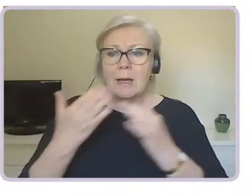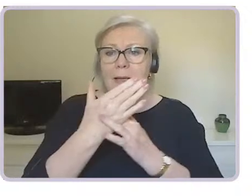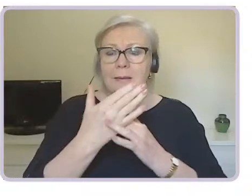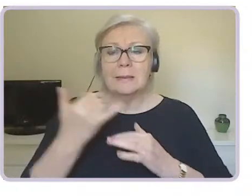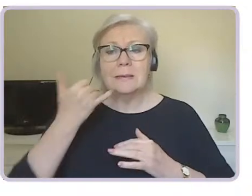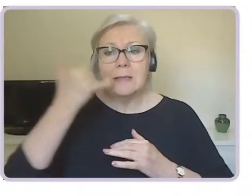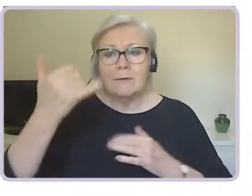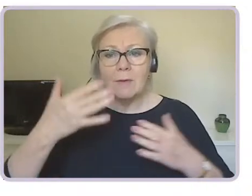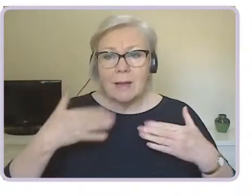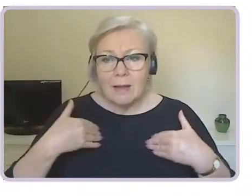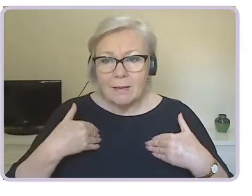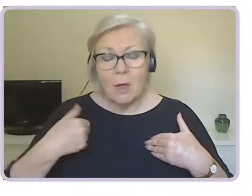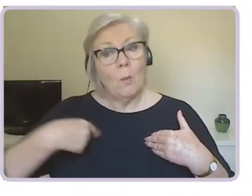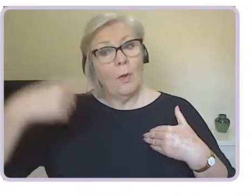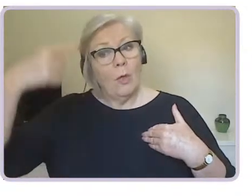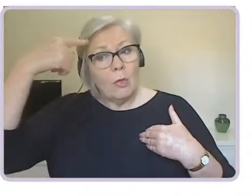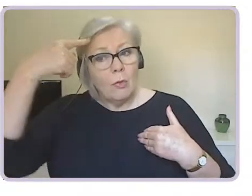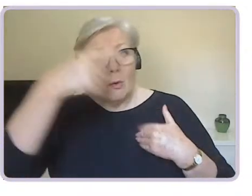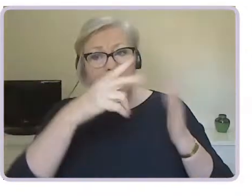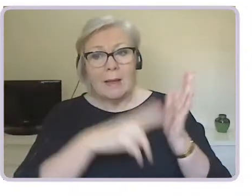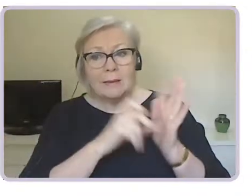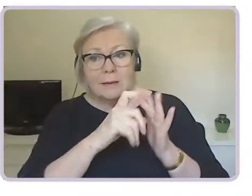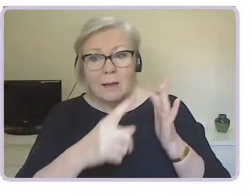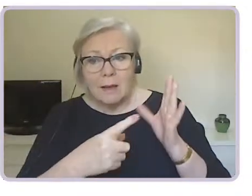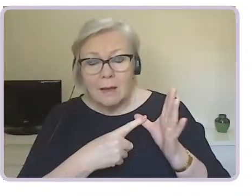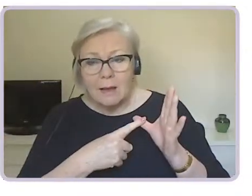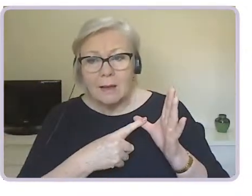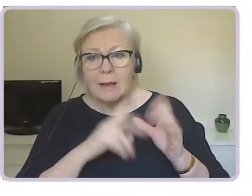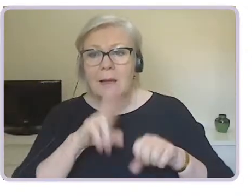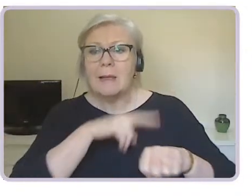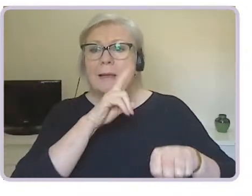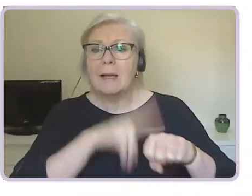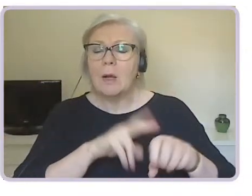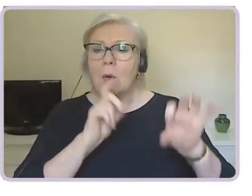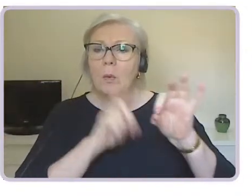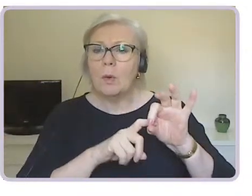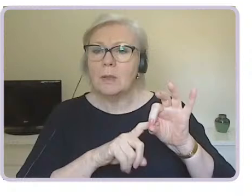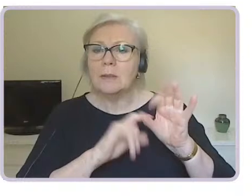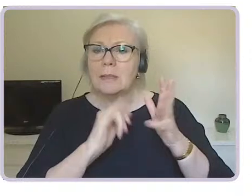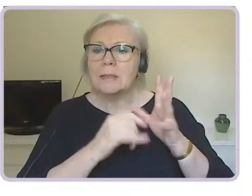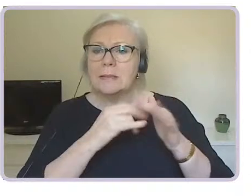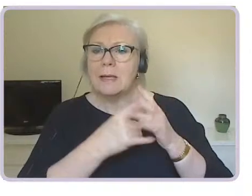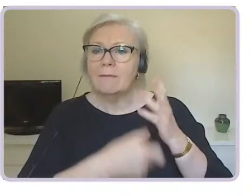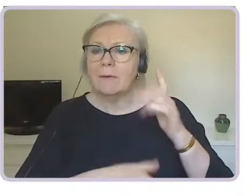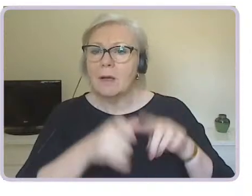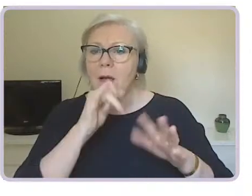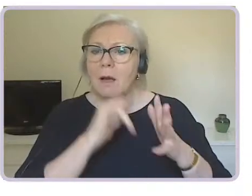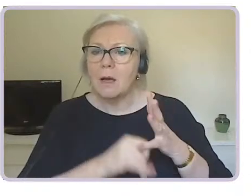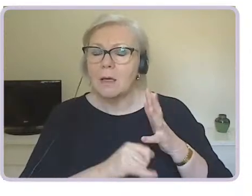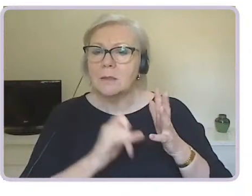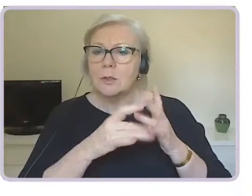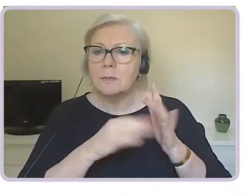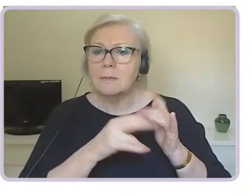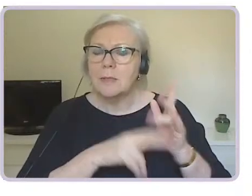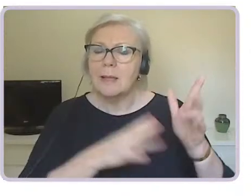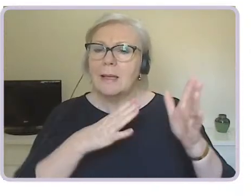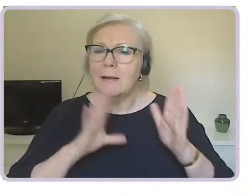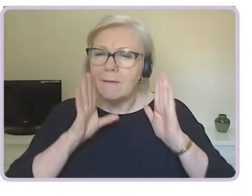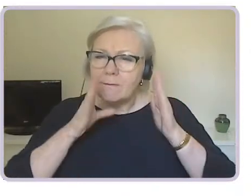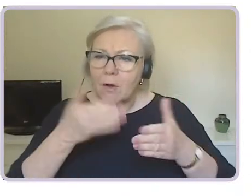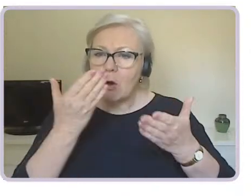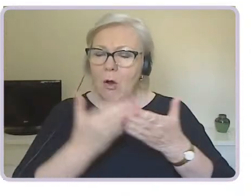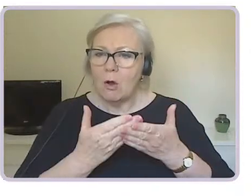the NDIA and National Quality and Safeguards Commission needed to concentrate more on a public health response, and that